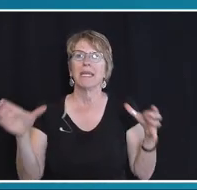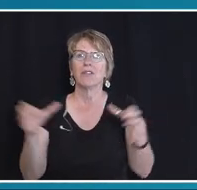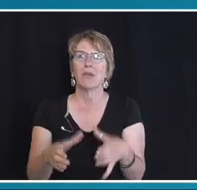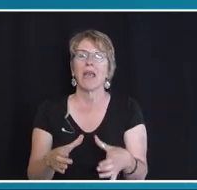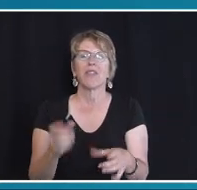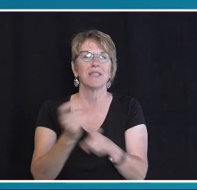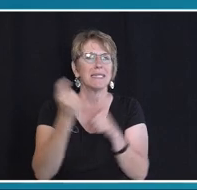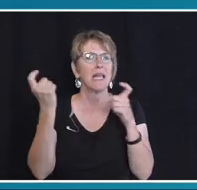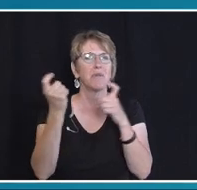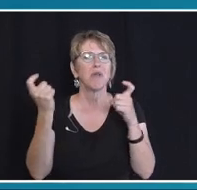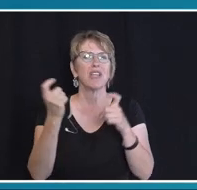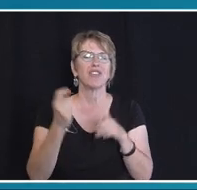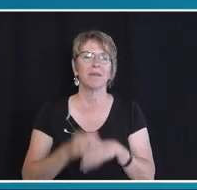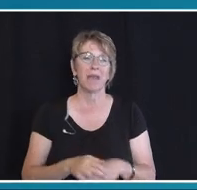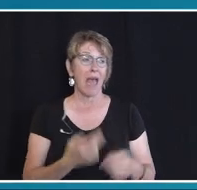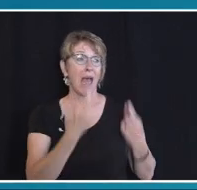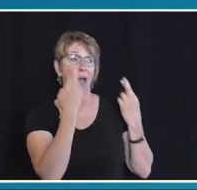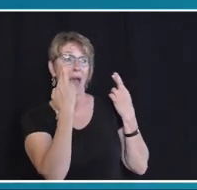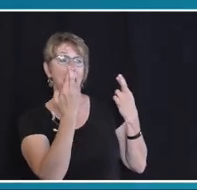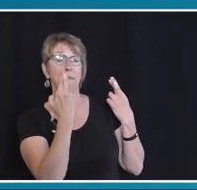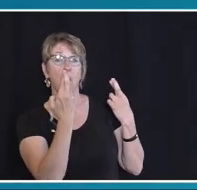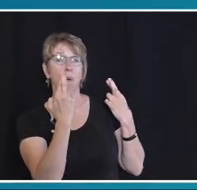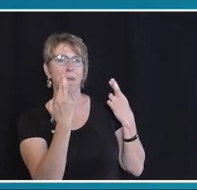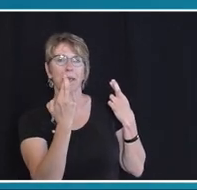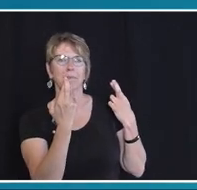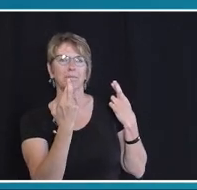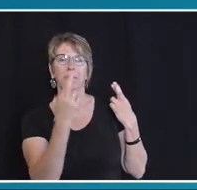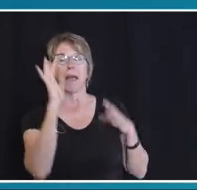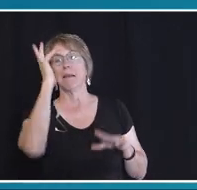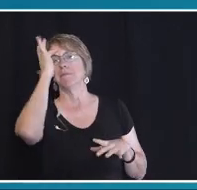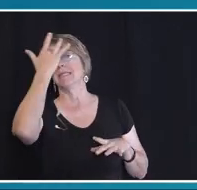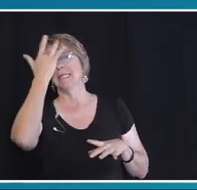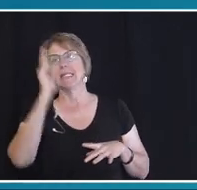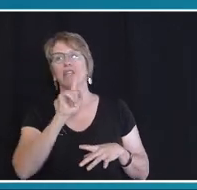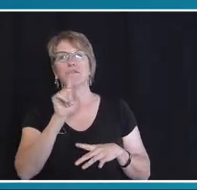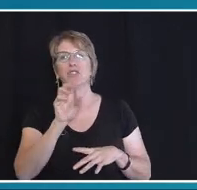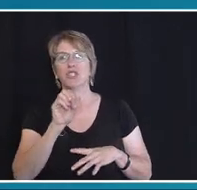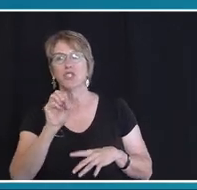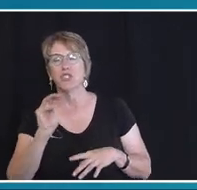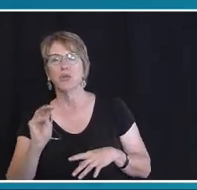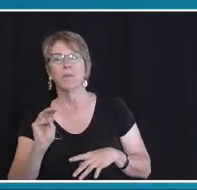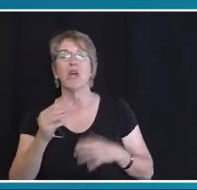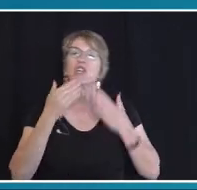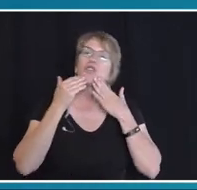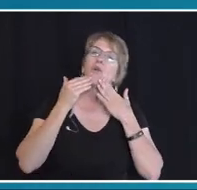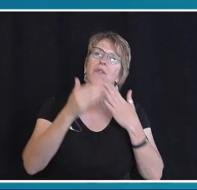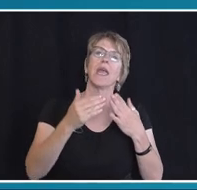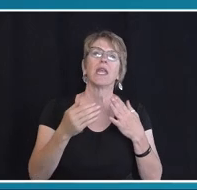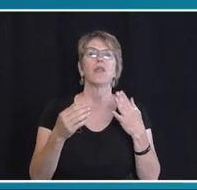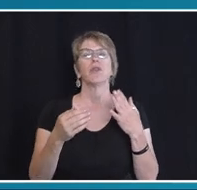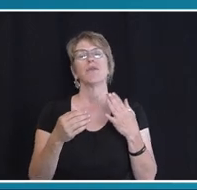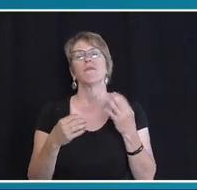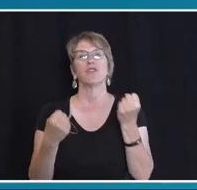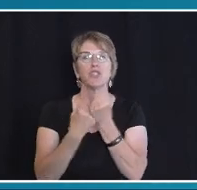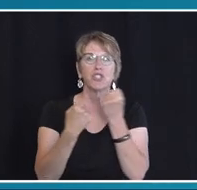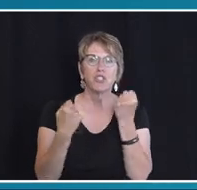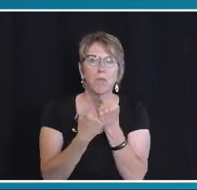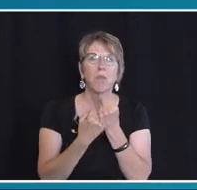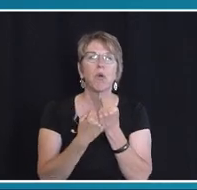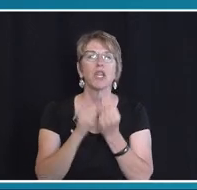Courage. I'm sick of the Zoom stuff, Megan. So thank you for believing in and supporting the power of sports. We